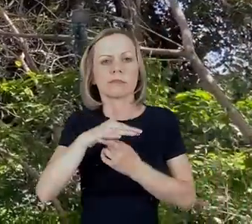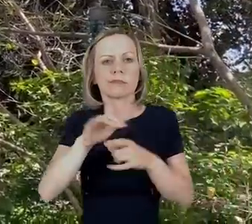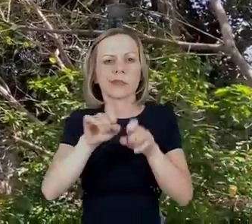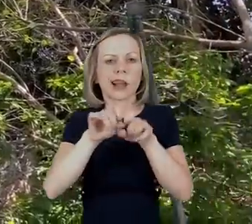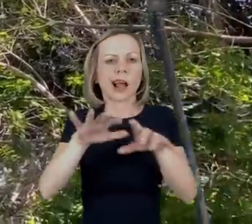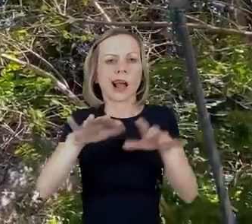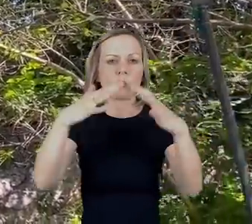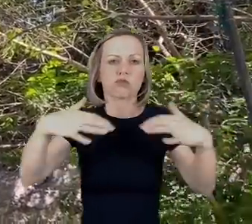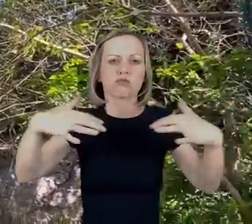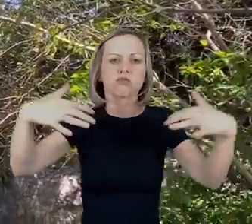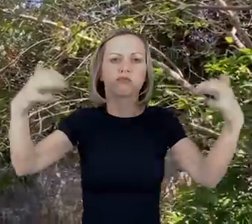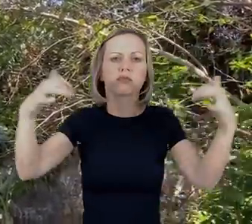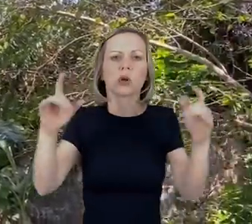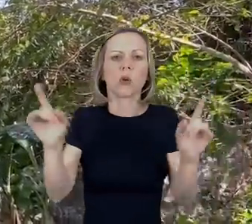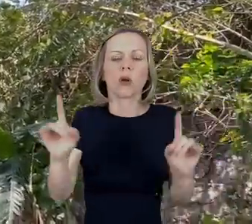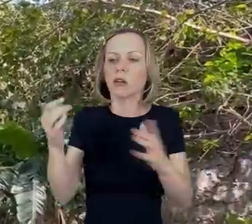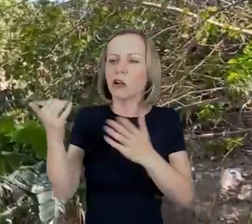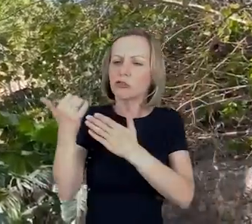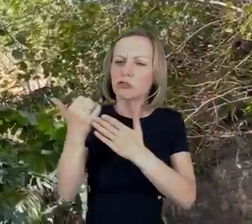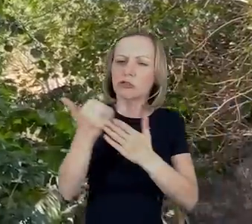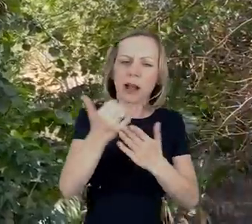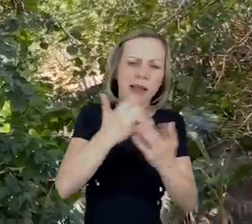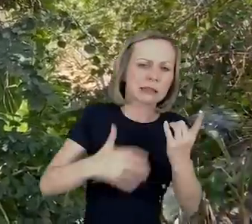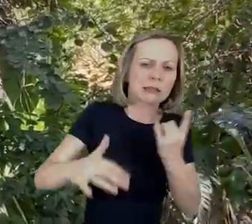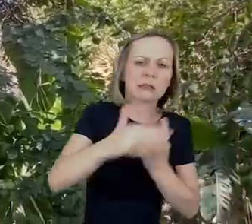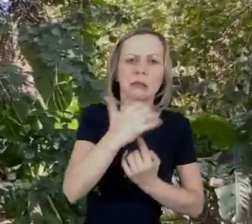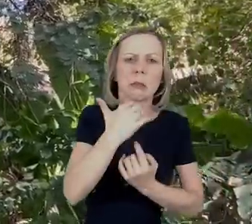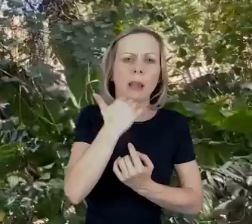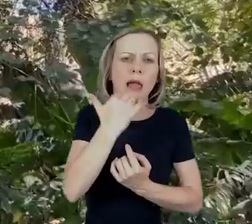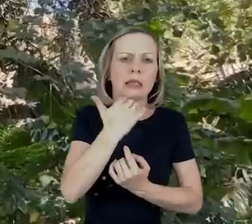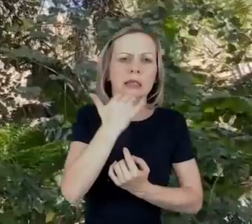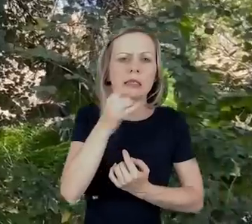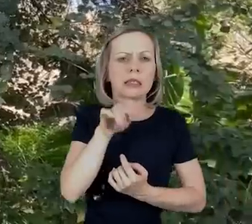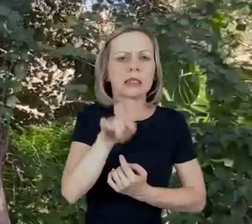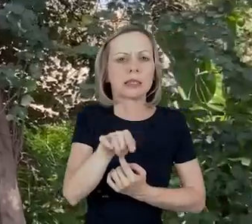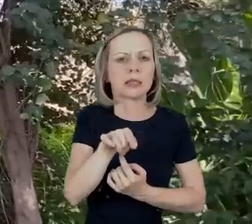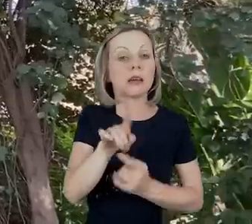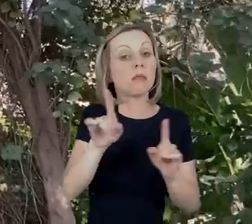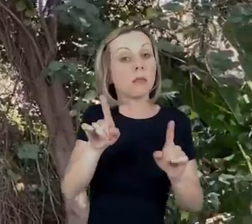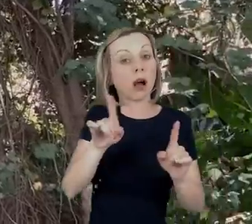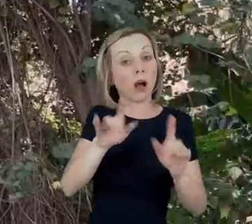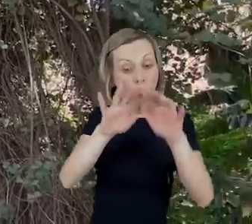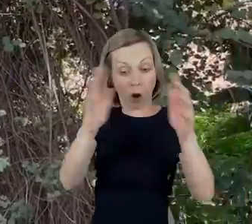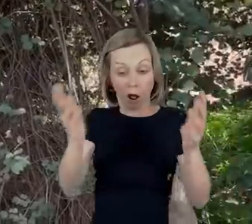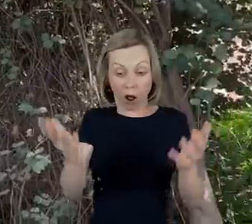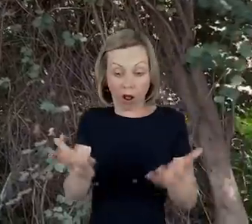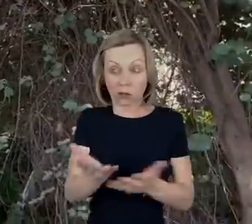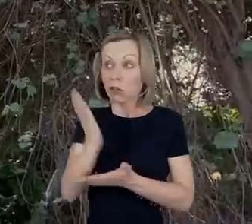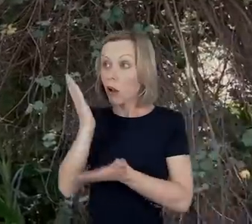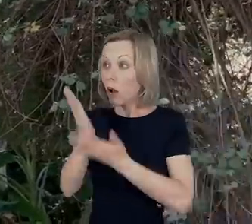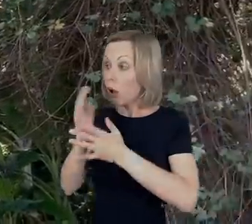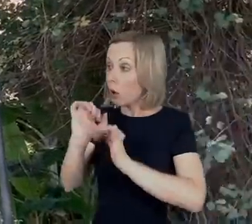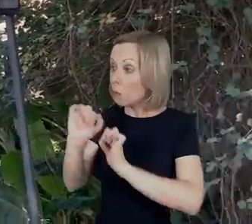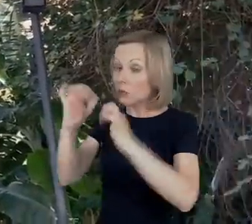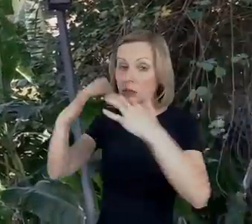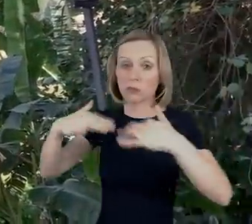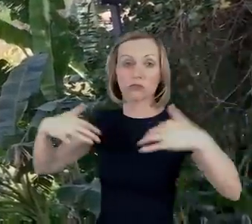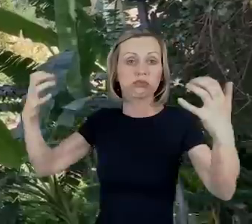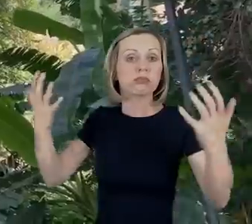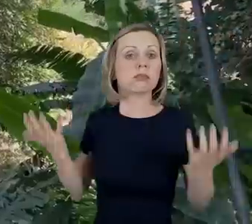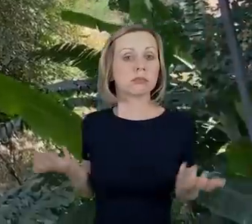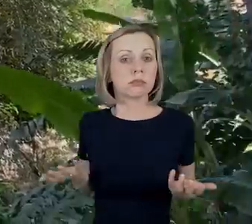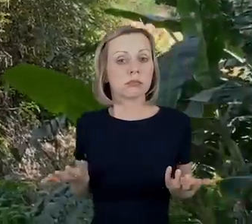This Sea of Galilee is an amphitheatre of grace, but everywhere is